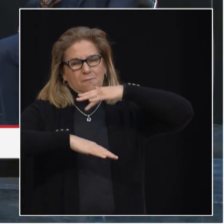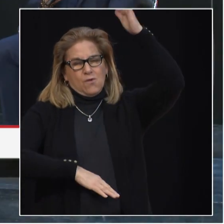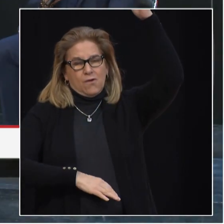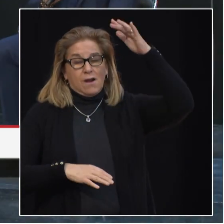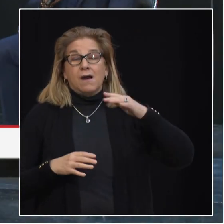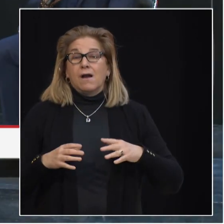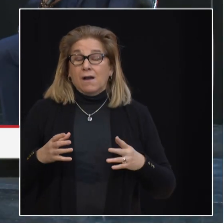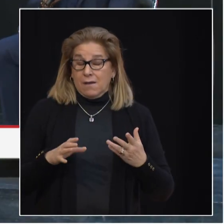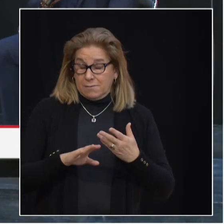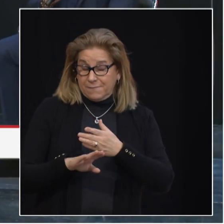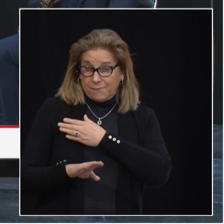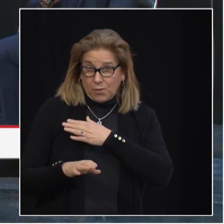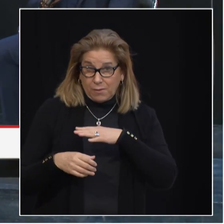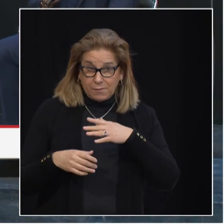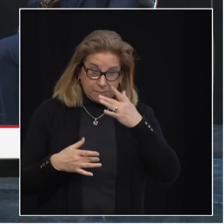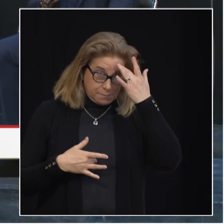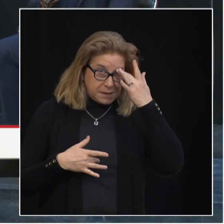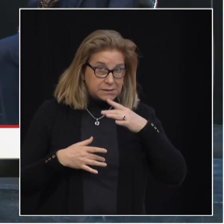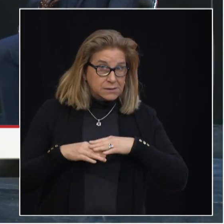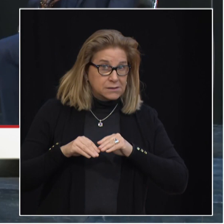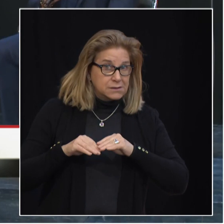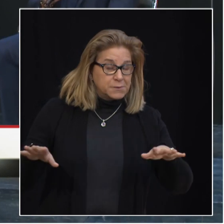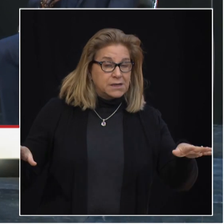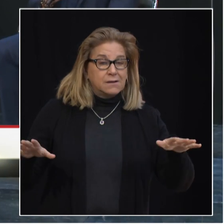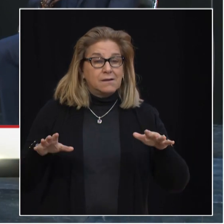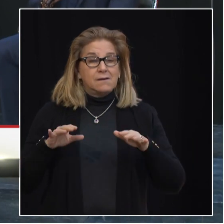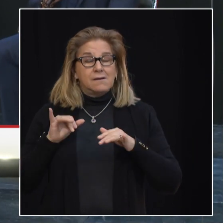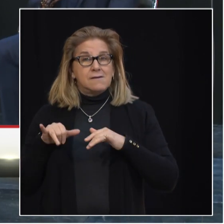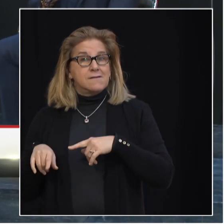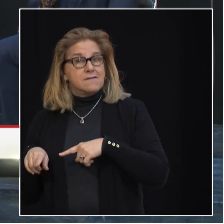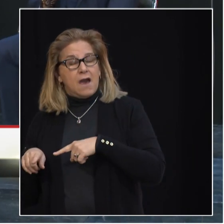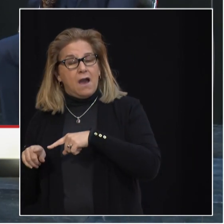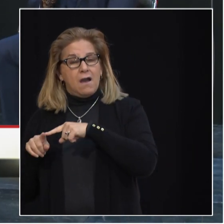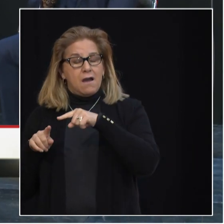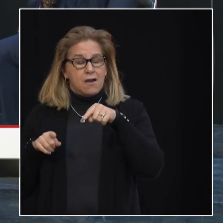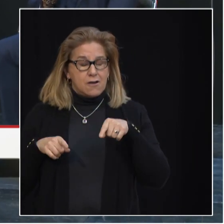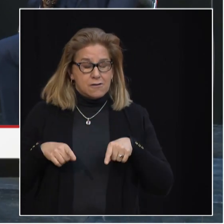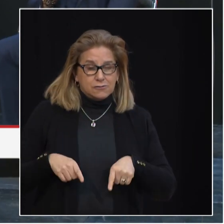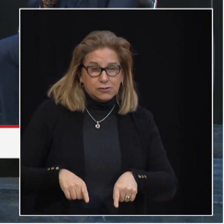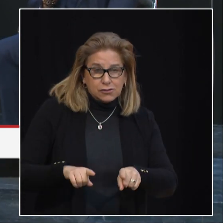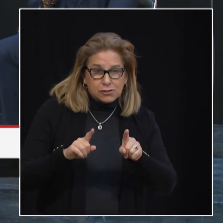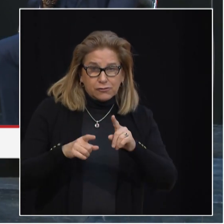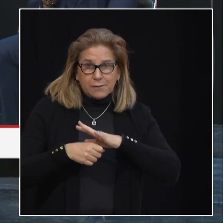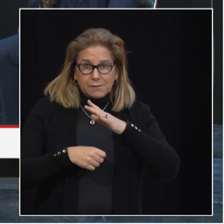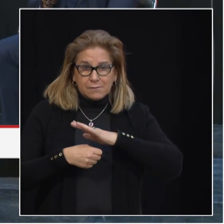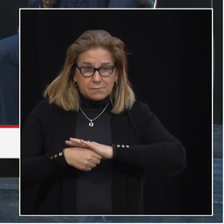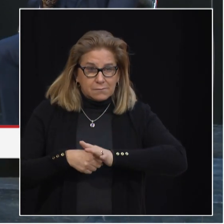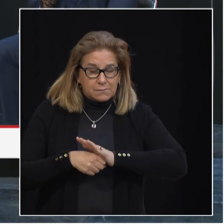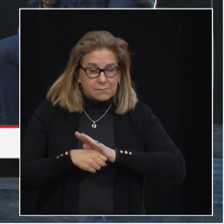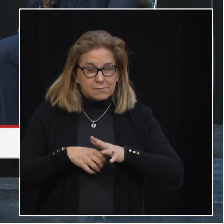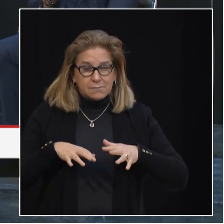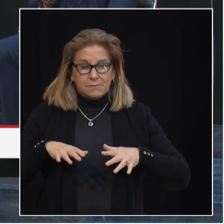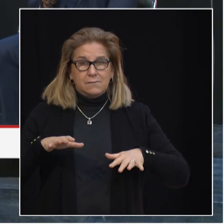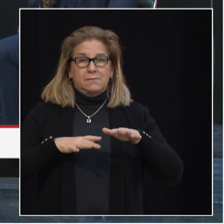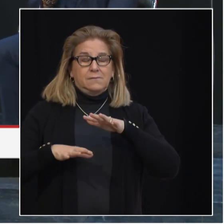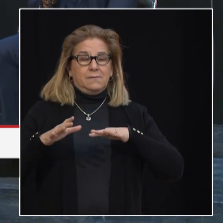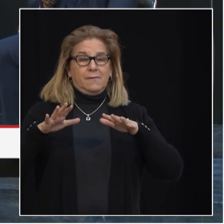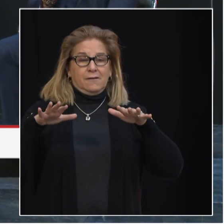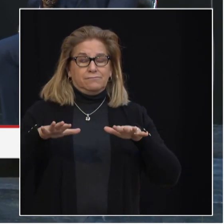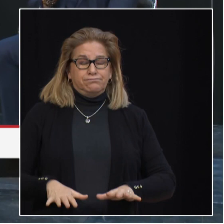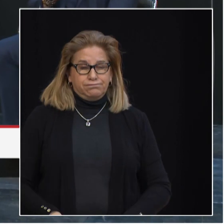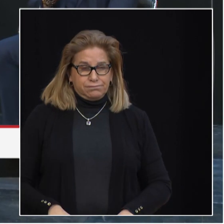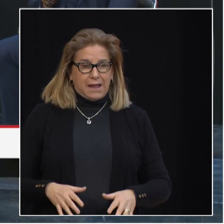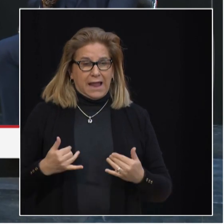headwinds that Sharon alluded to, that you touched on a little bit. And just earlier this month, I think the Chief Financial Officer alluded to